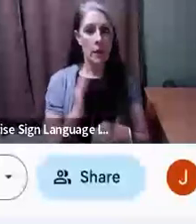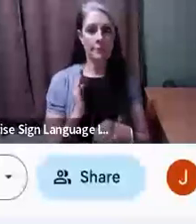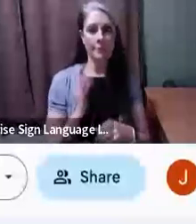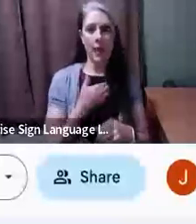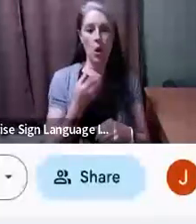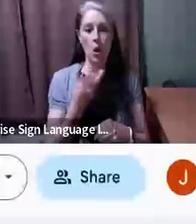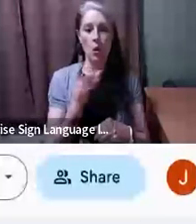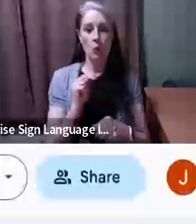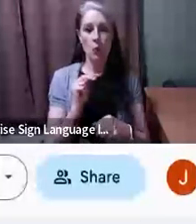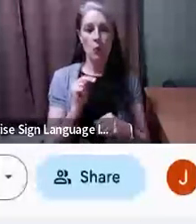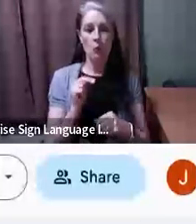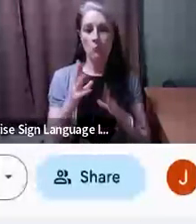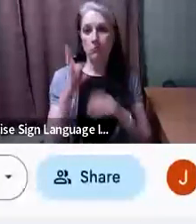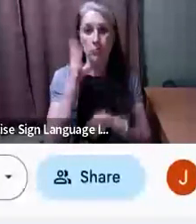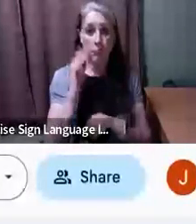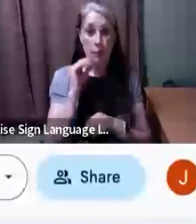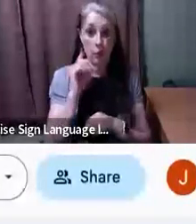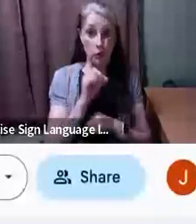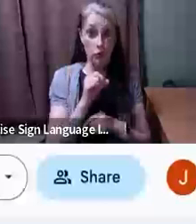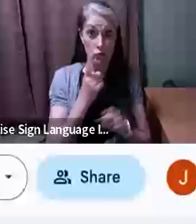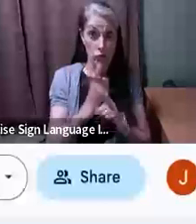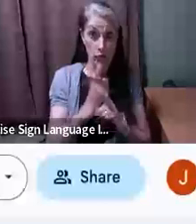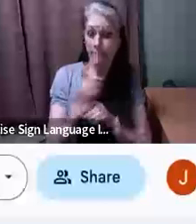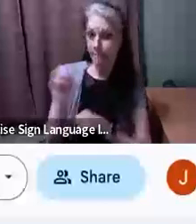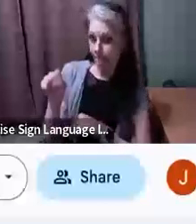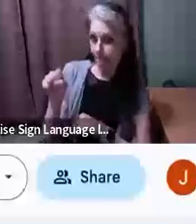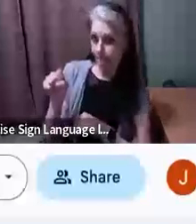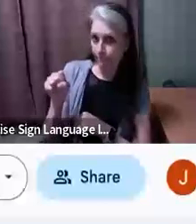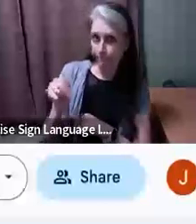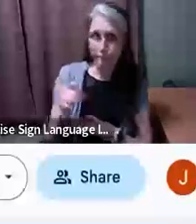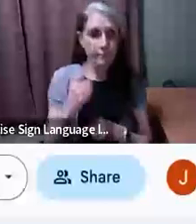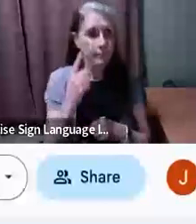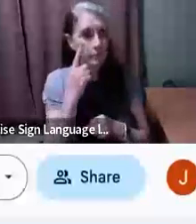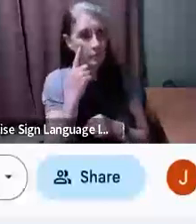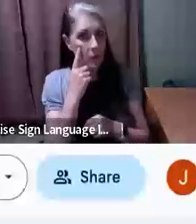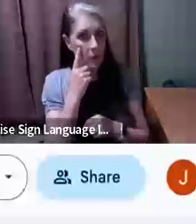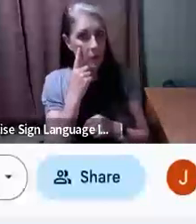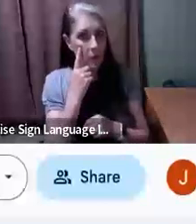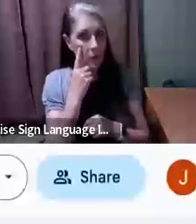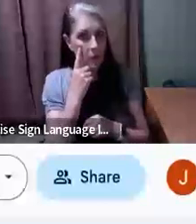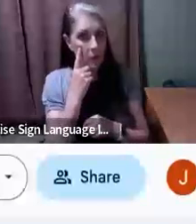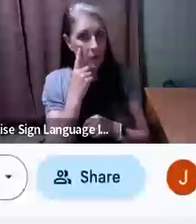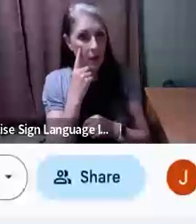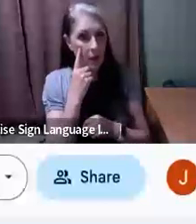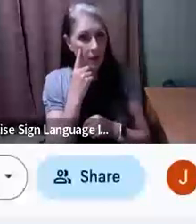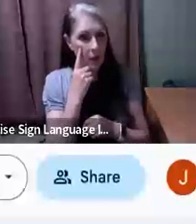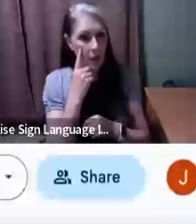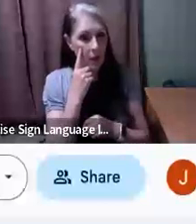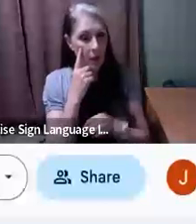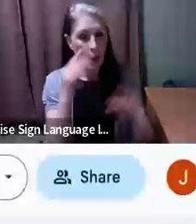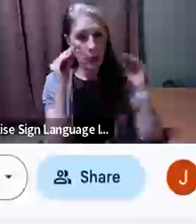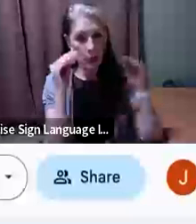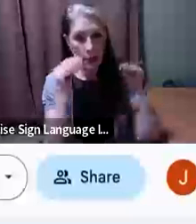was the question, right? Yeah, and Yeah. whatever I think, way you interpret that. yeah, I was teaching